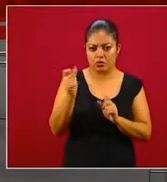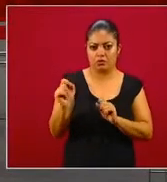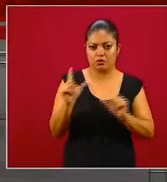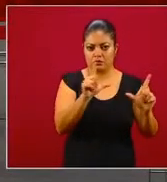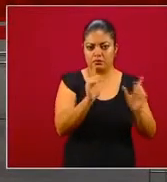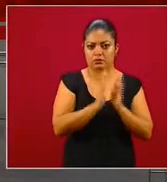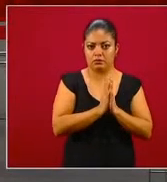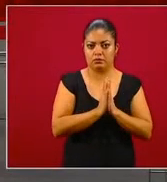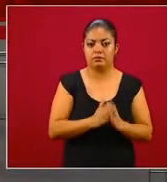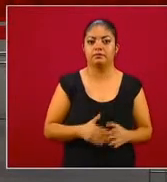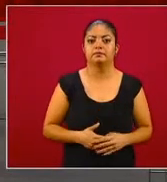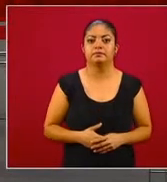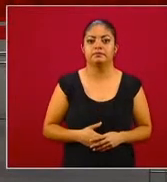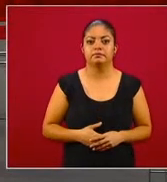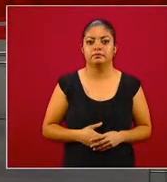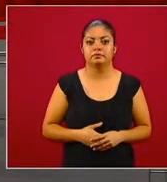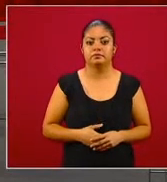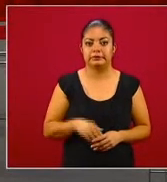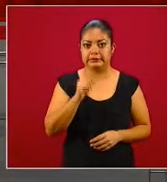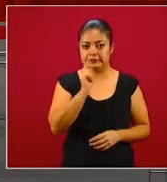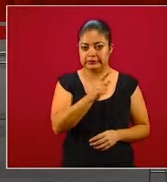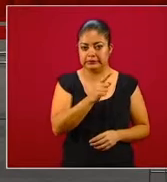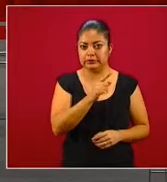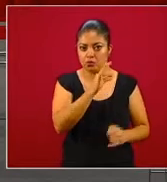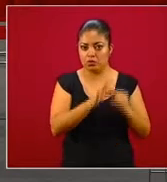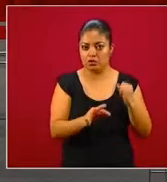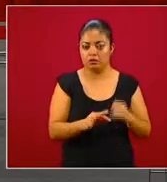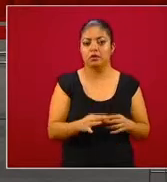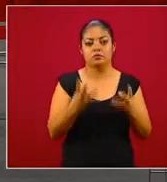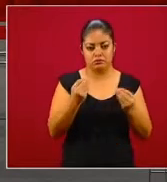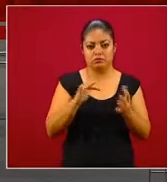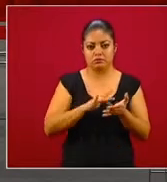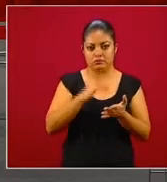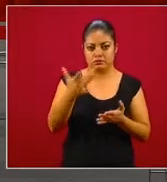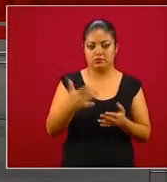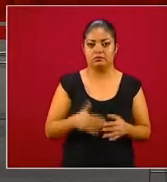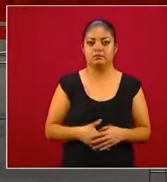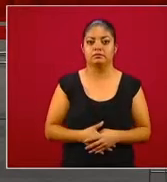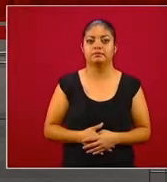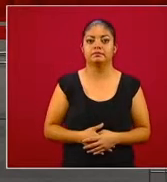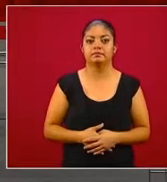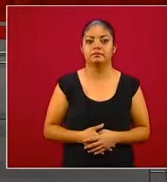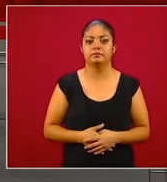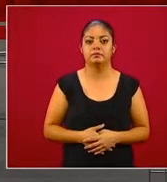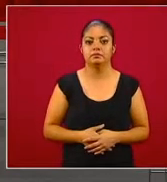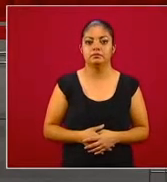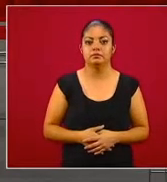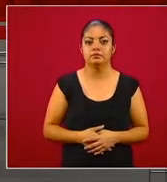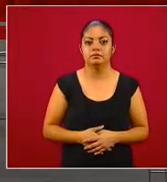to that line. si hay alguna, es la This is the última. last one. Muchísimas Okay, thank you gracias. so much.